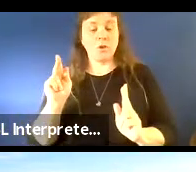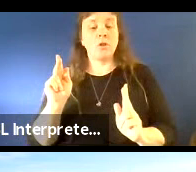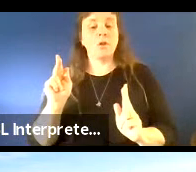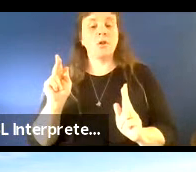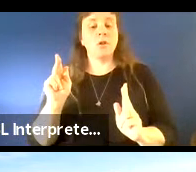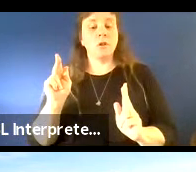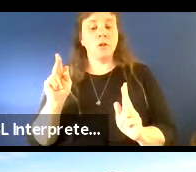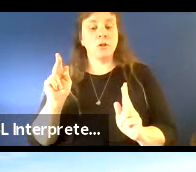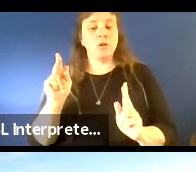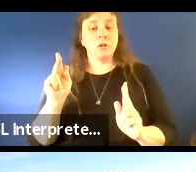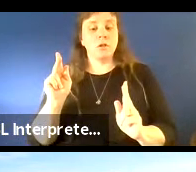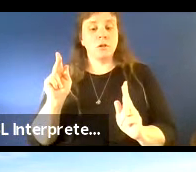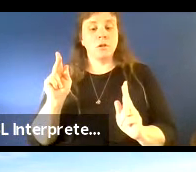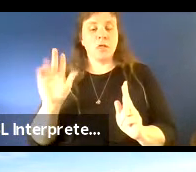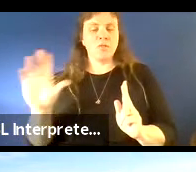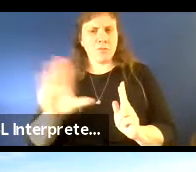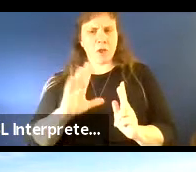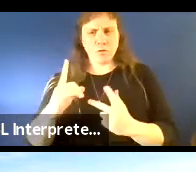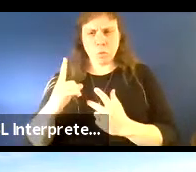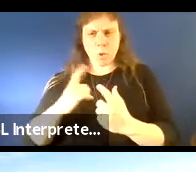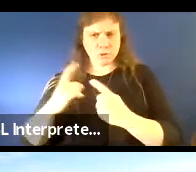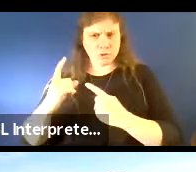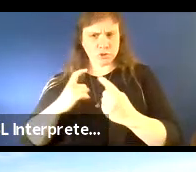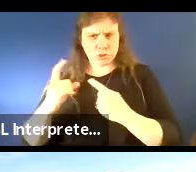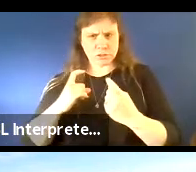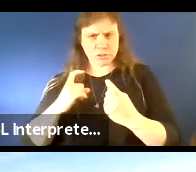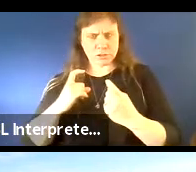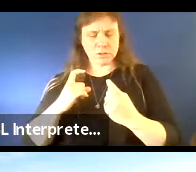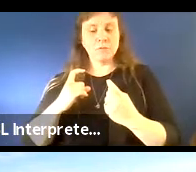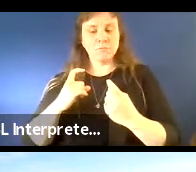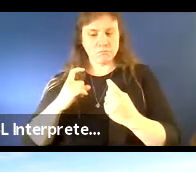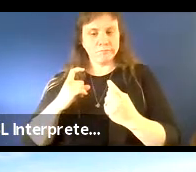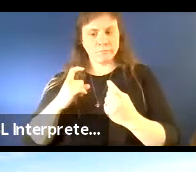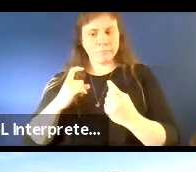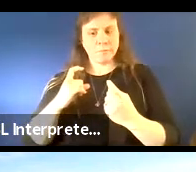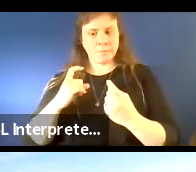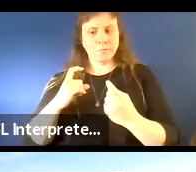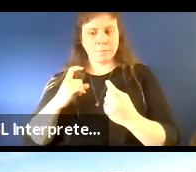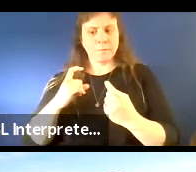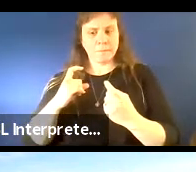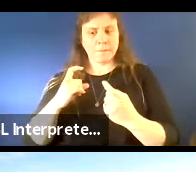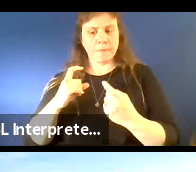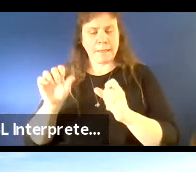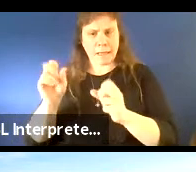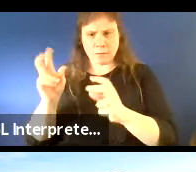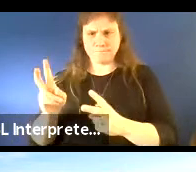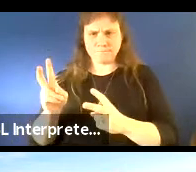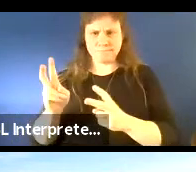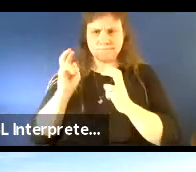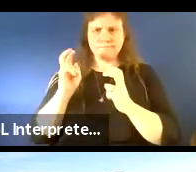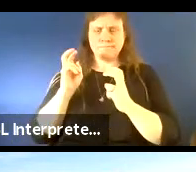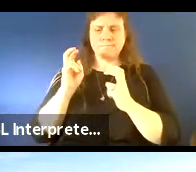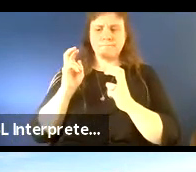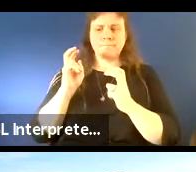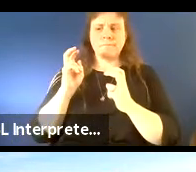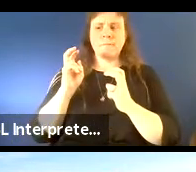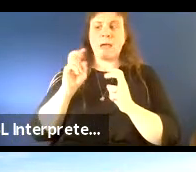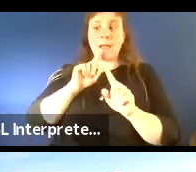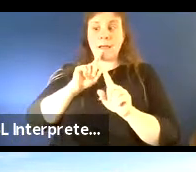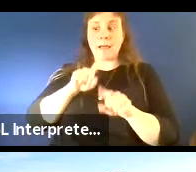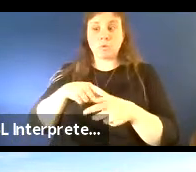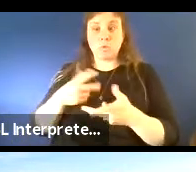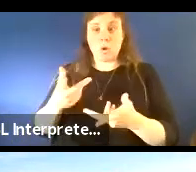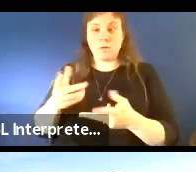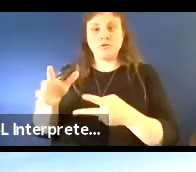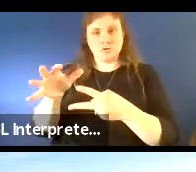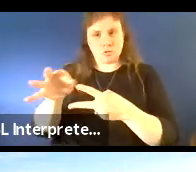as people ask questions, that those questions can translate into their ability to have choice,